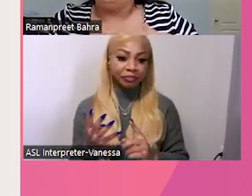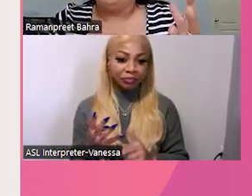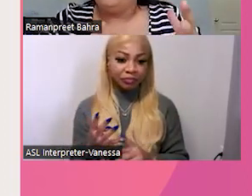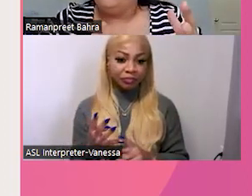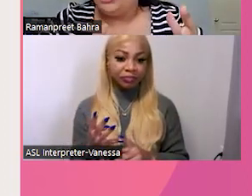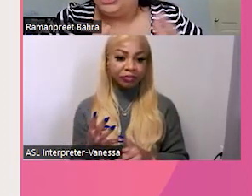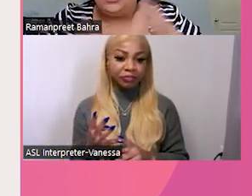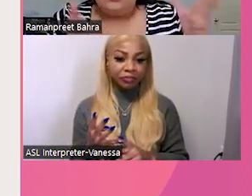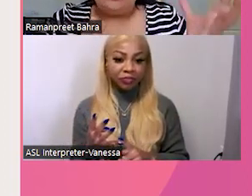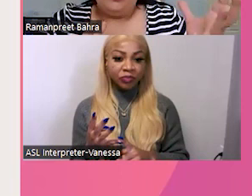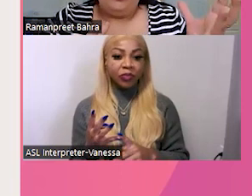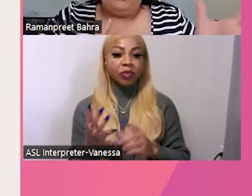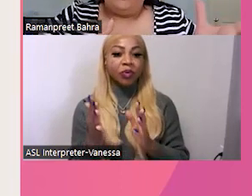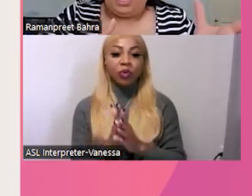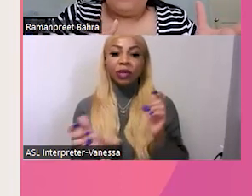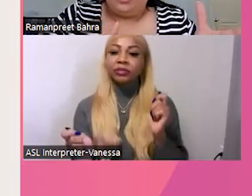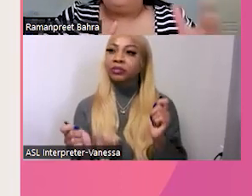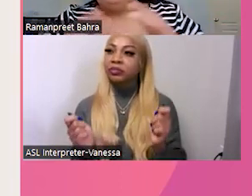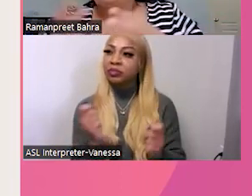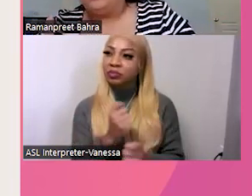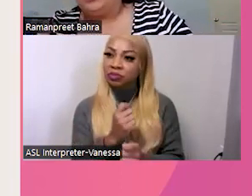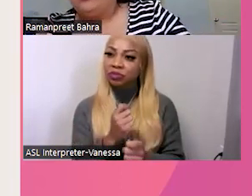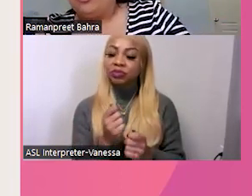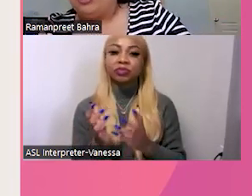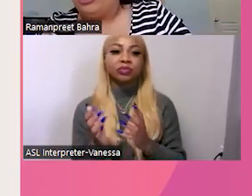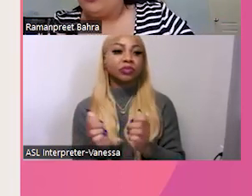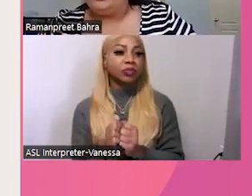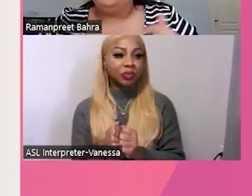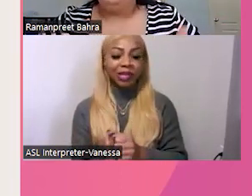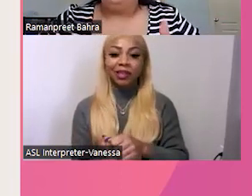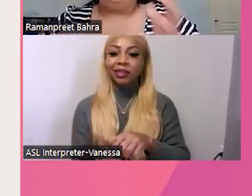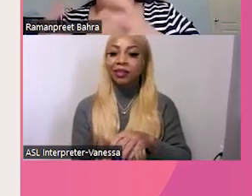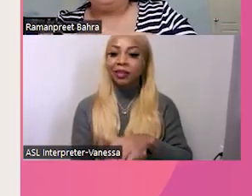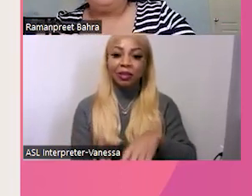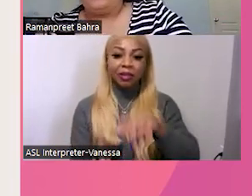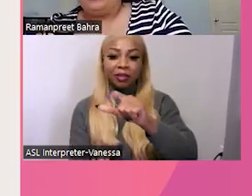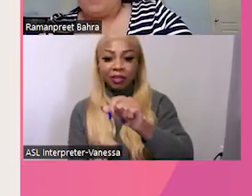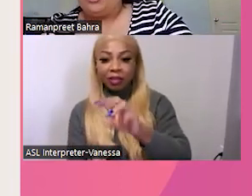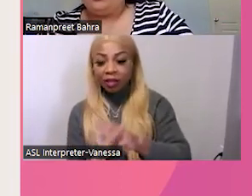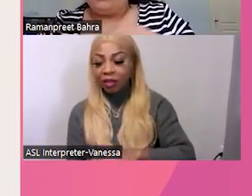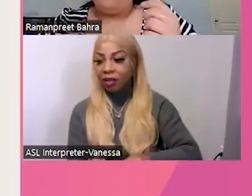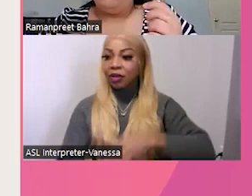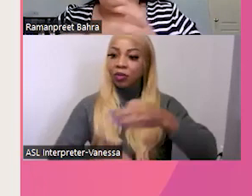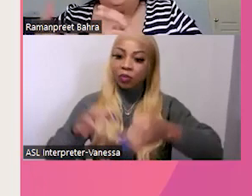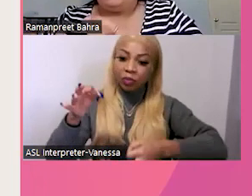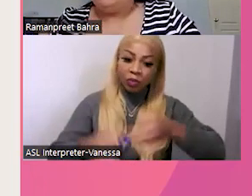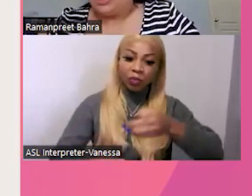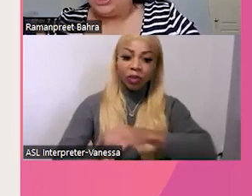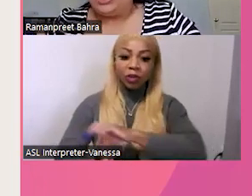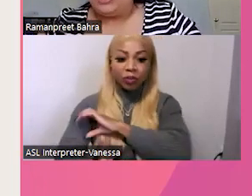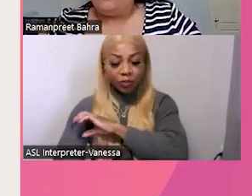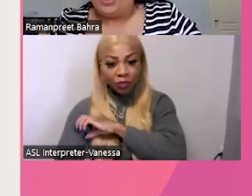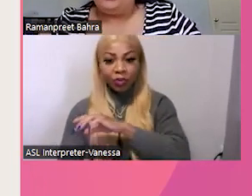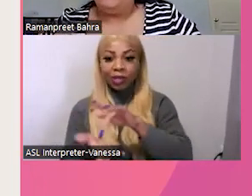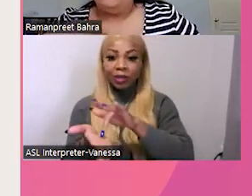of resolution through law enforcement or going to court. We see this within the medical realm, within